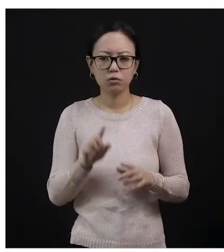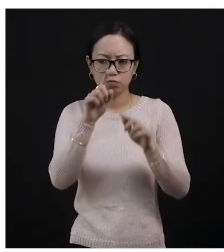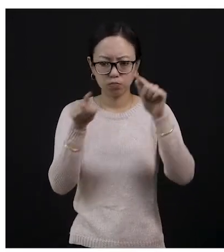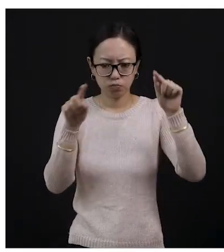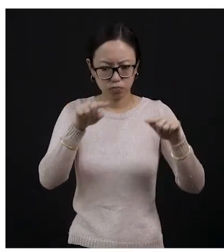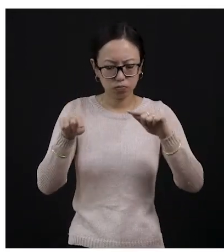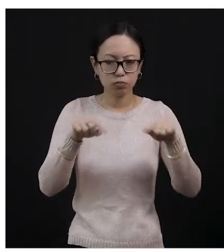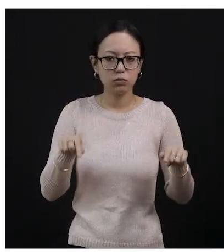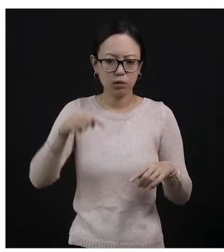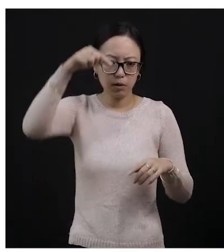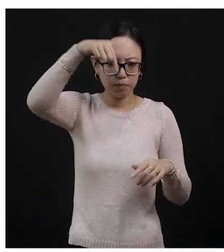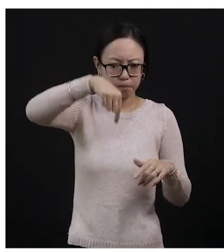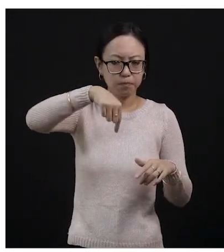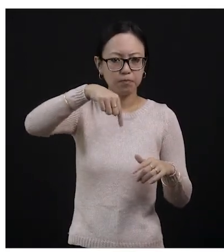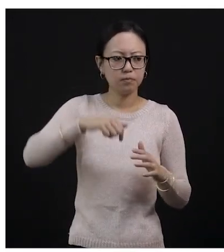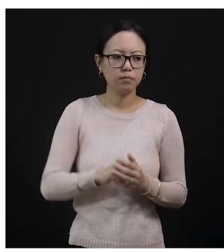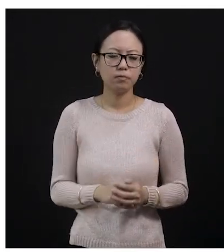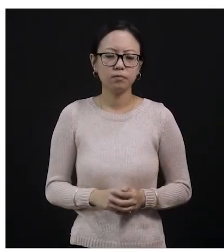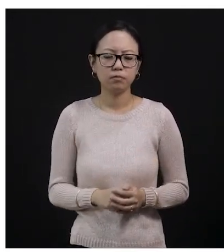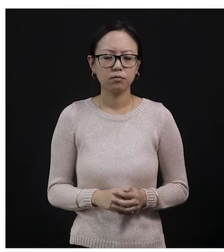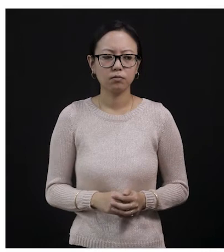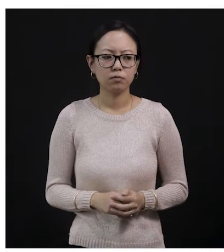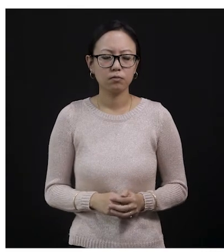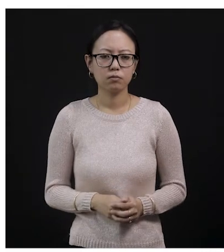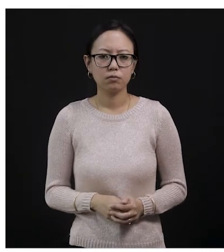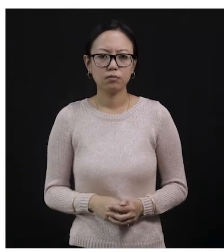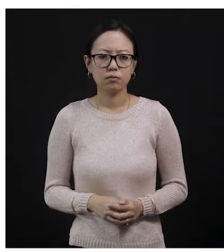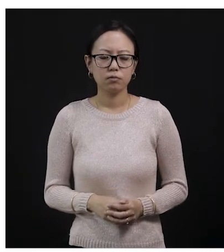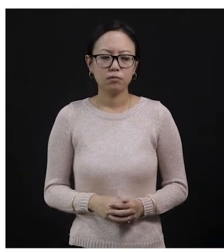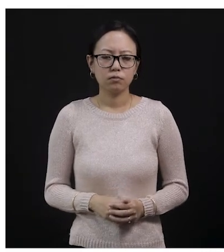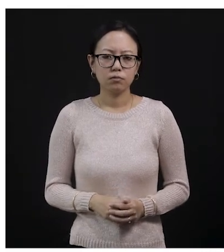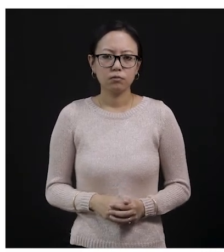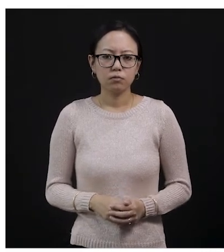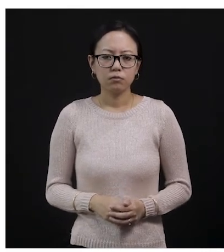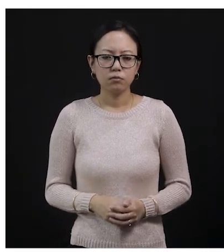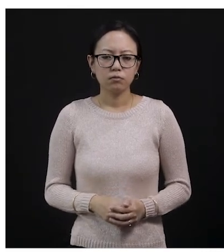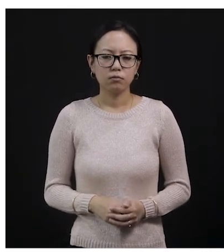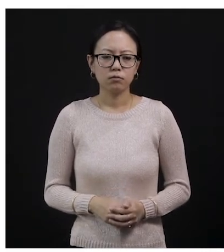the main root, there is one main root and there are small roots coming out.